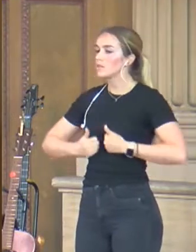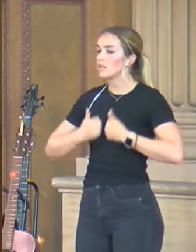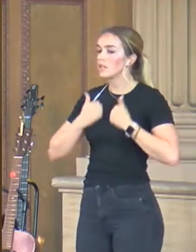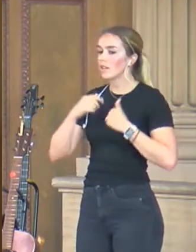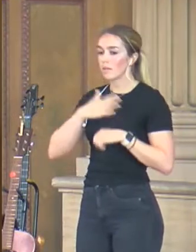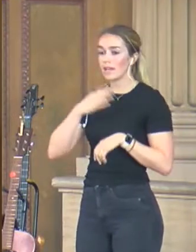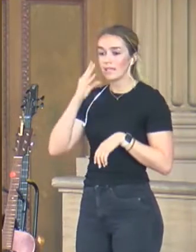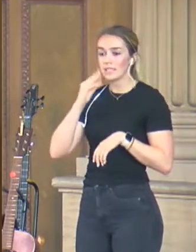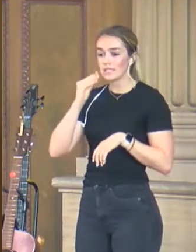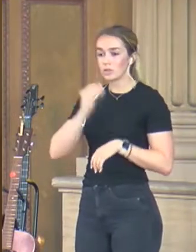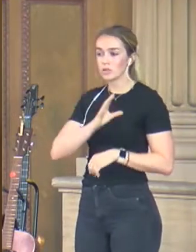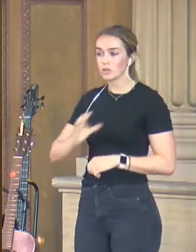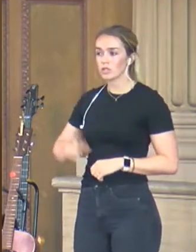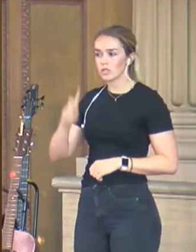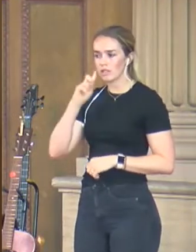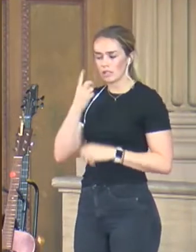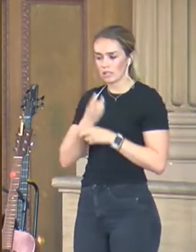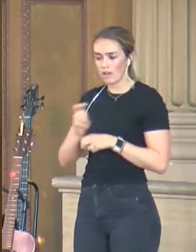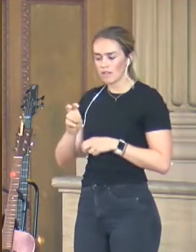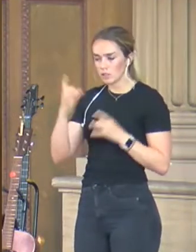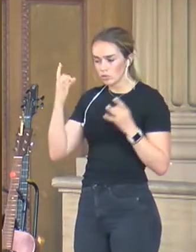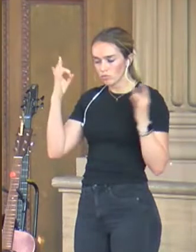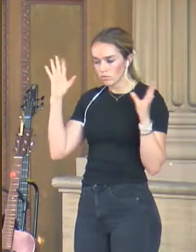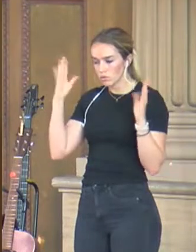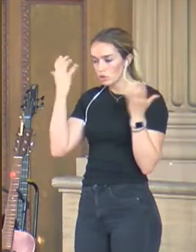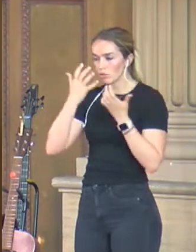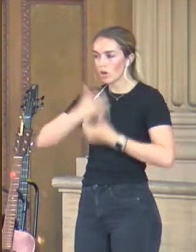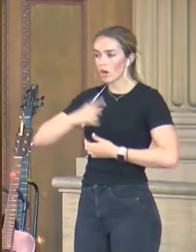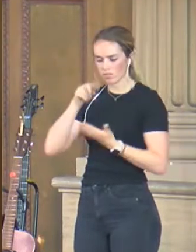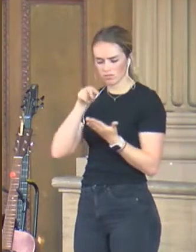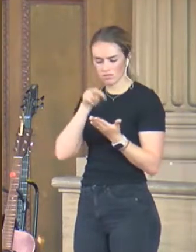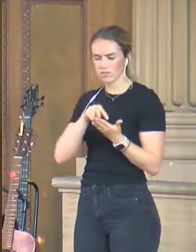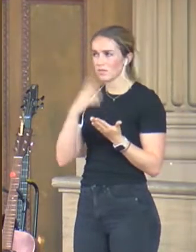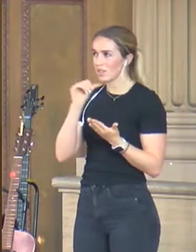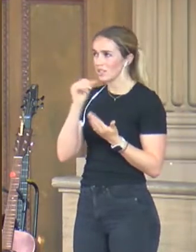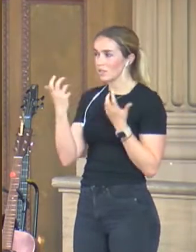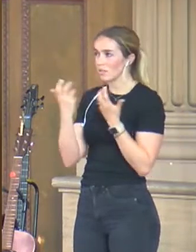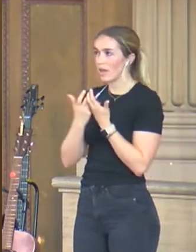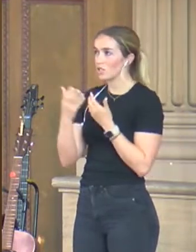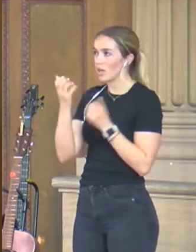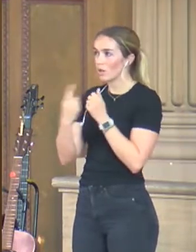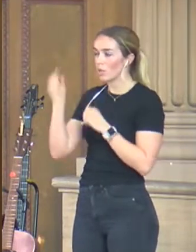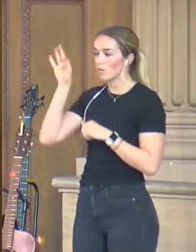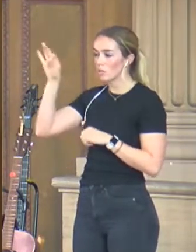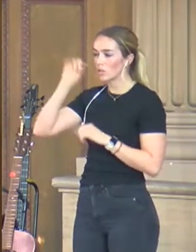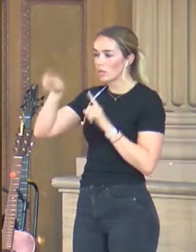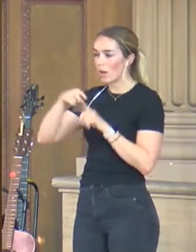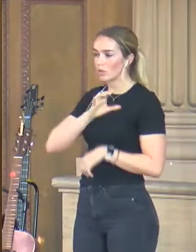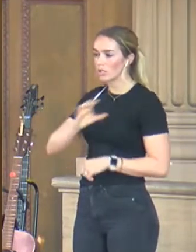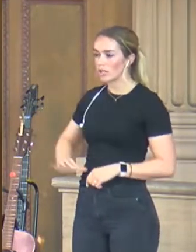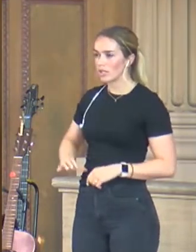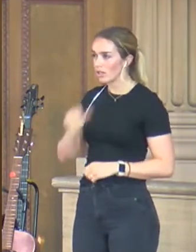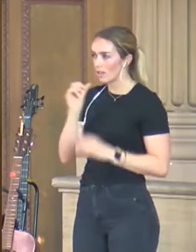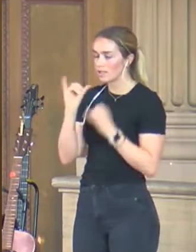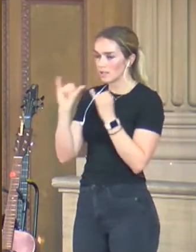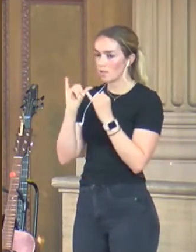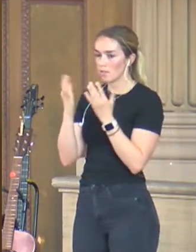experience as Christians is hard and dark, we look at it and we say, well, why doesn't this line up with what everybody told me Christianity is like?